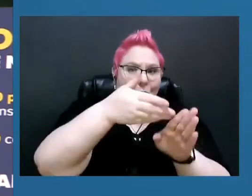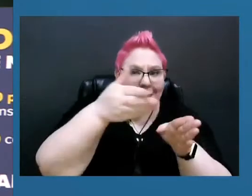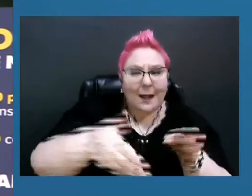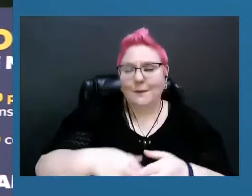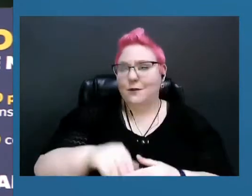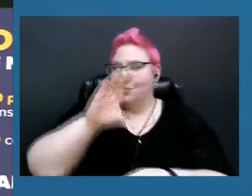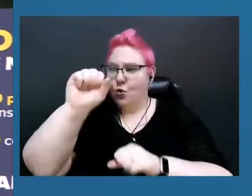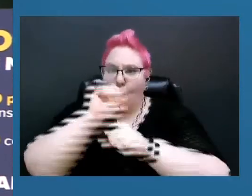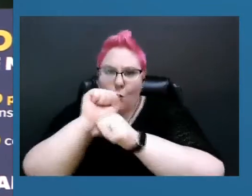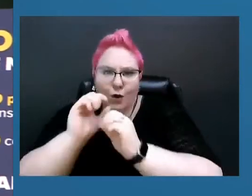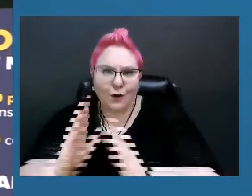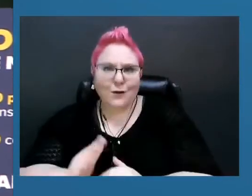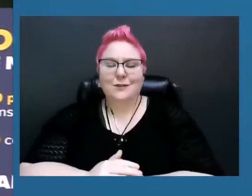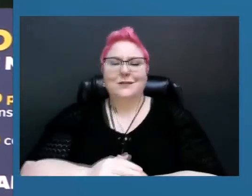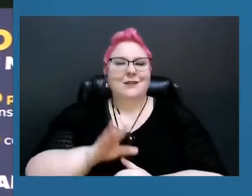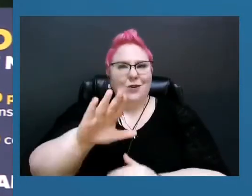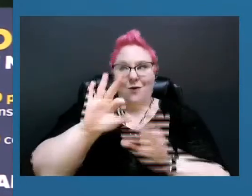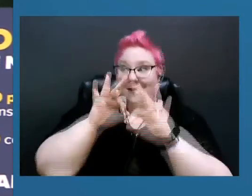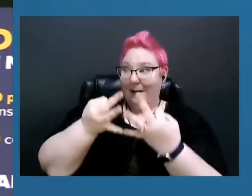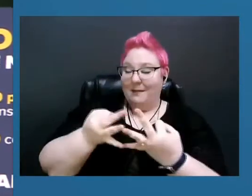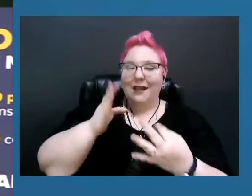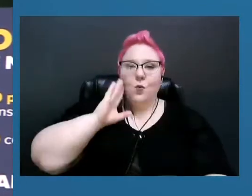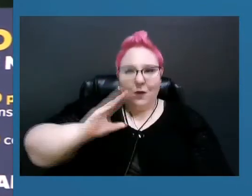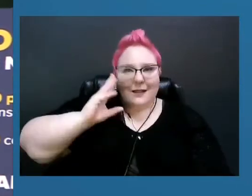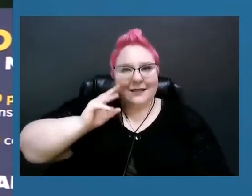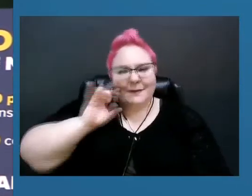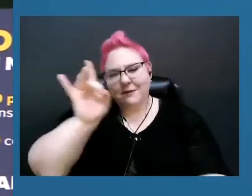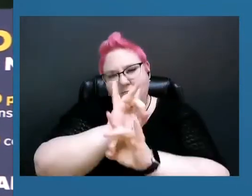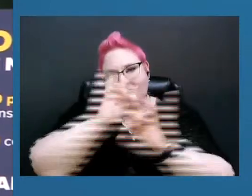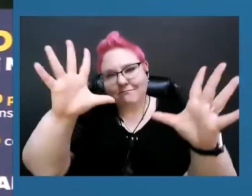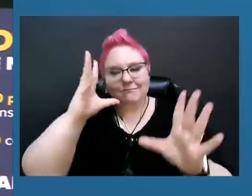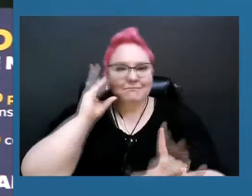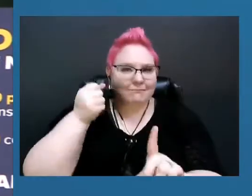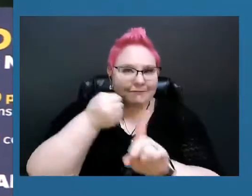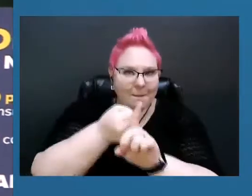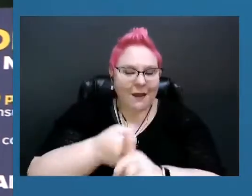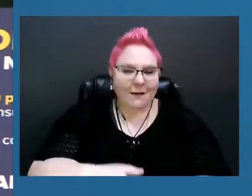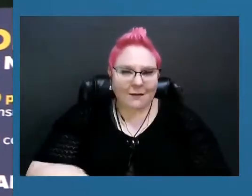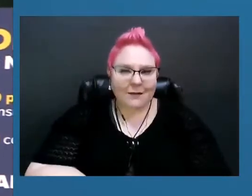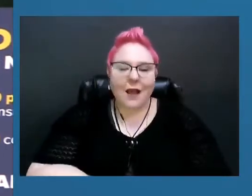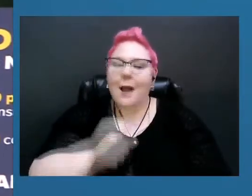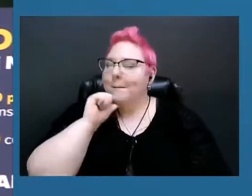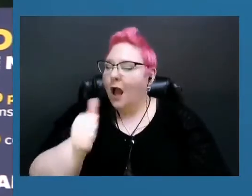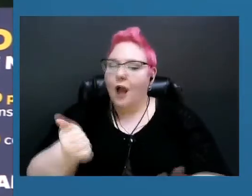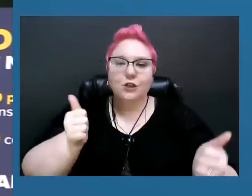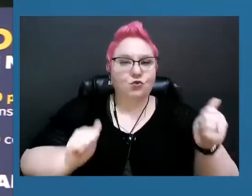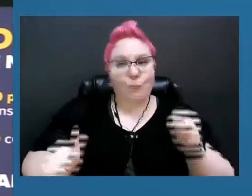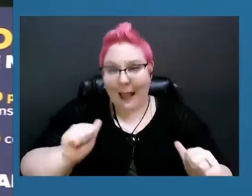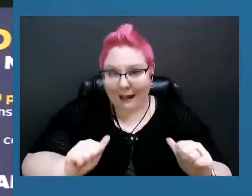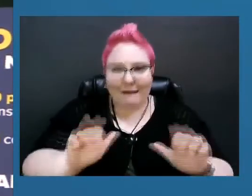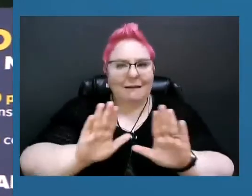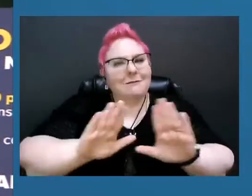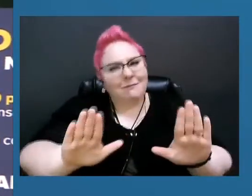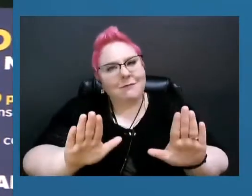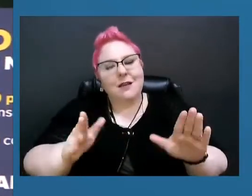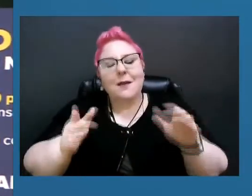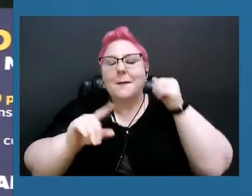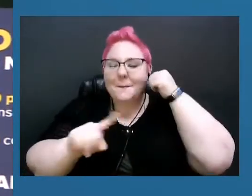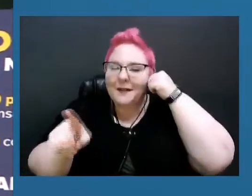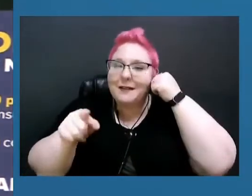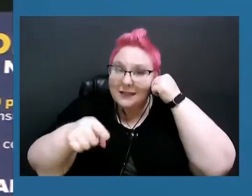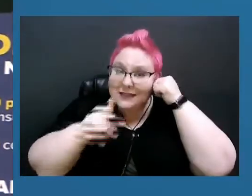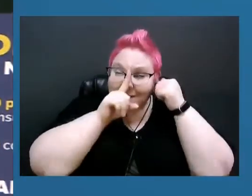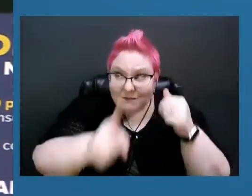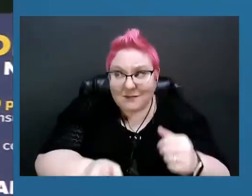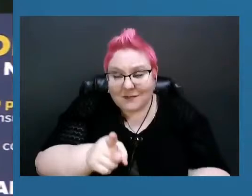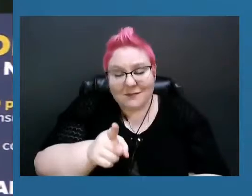coworkers, even your family, will face dire consequences. I don't say this to be dramatic, it may sound that way, but this is the potential reality